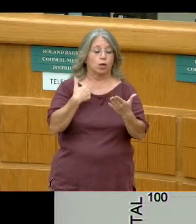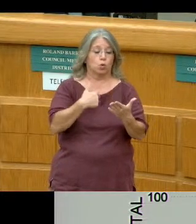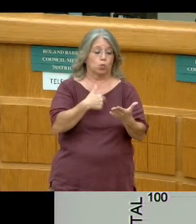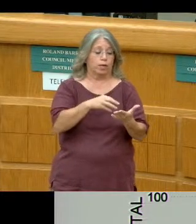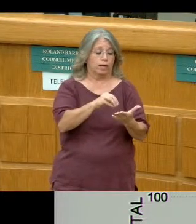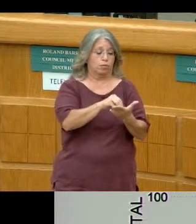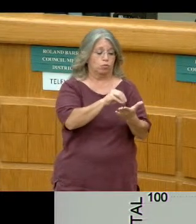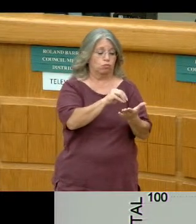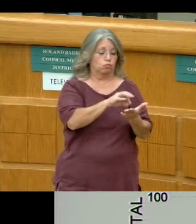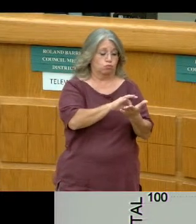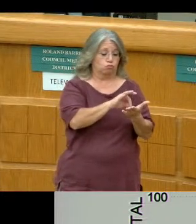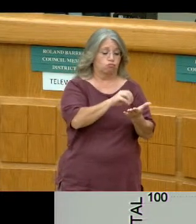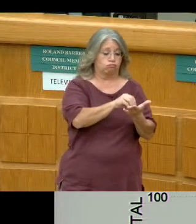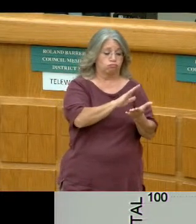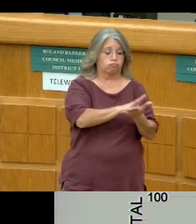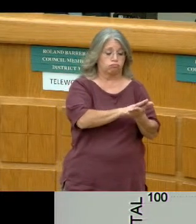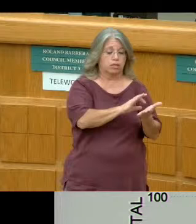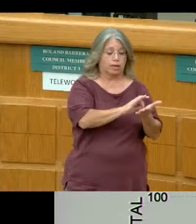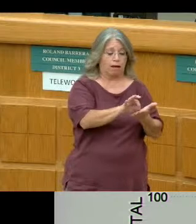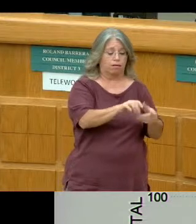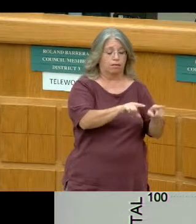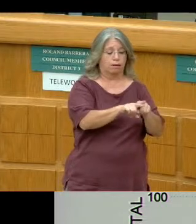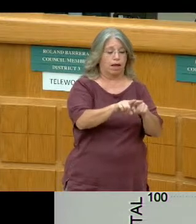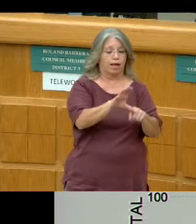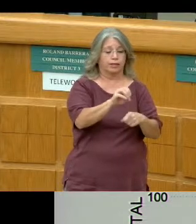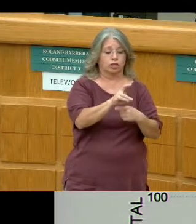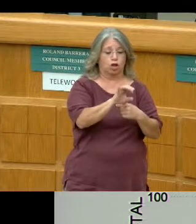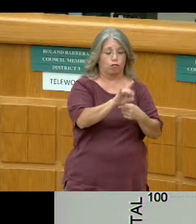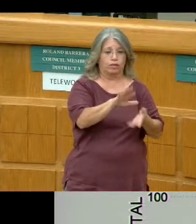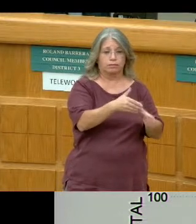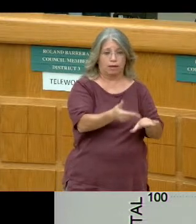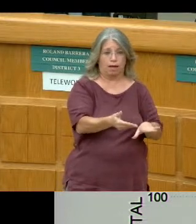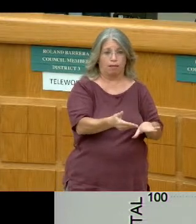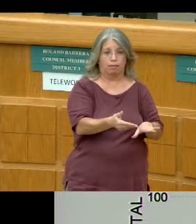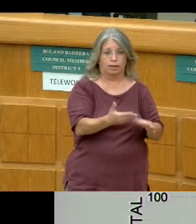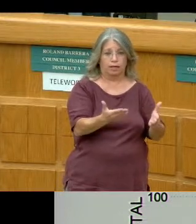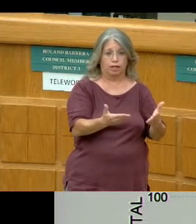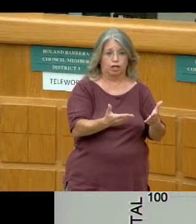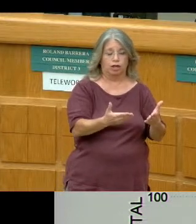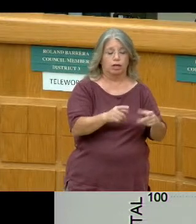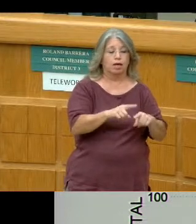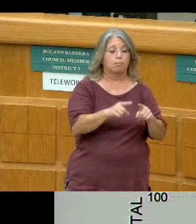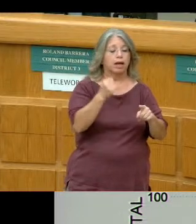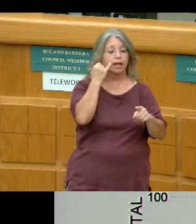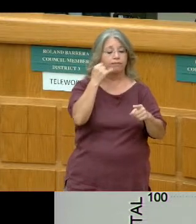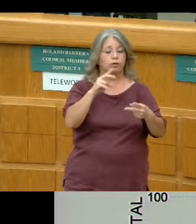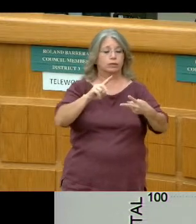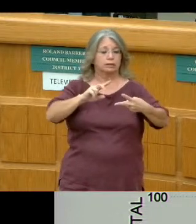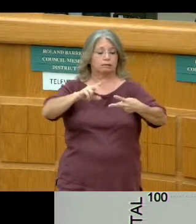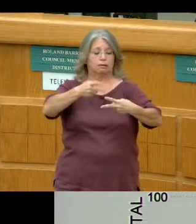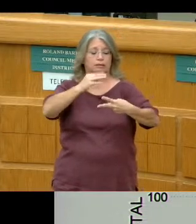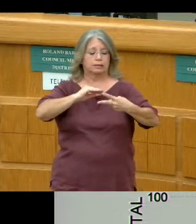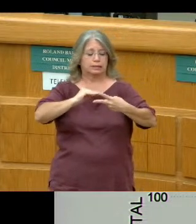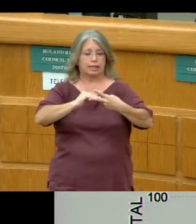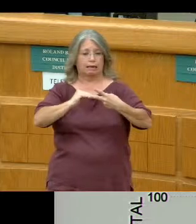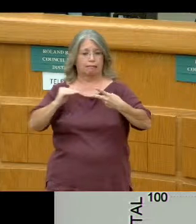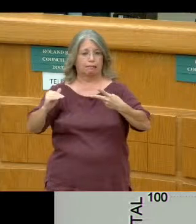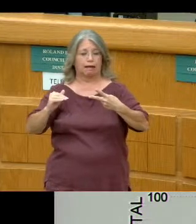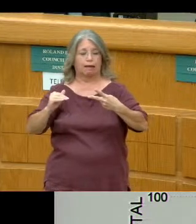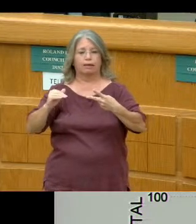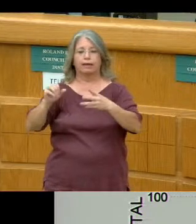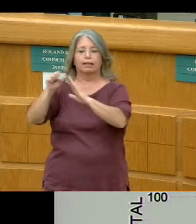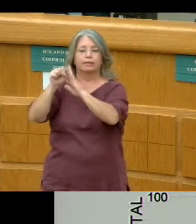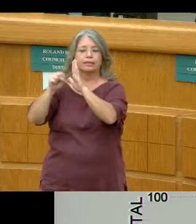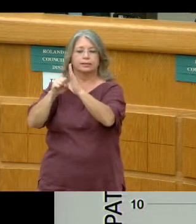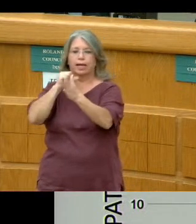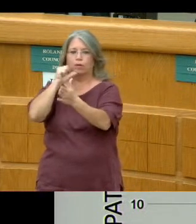county as a COVID fatality. Now the state won't record that as a COVID fatality. But it seems like that discrepancy, at least thus far, is not very